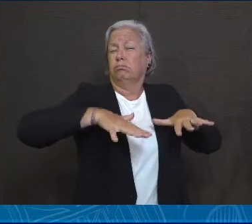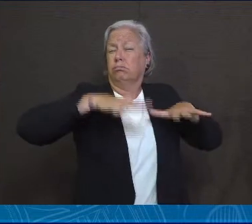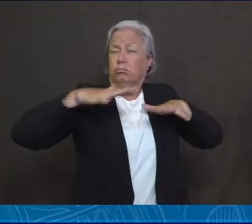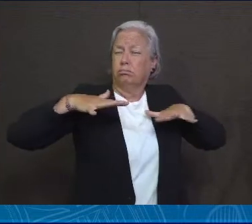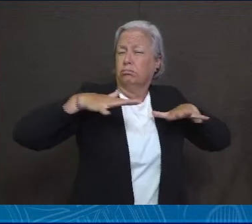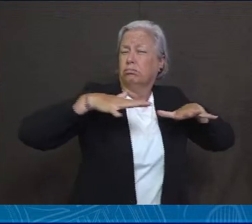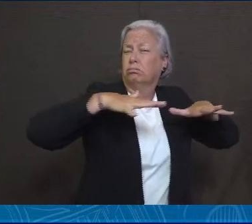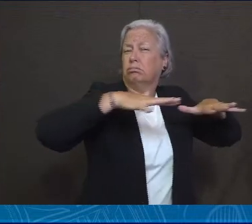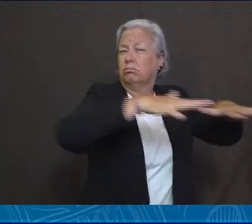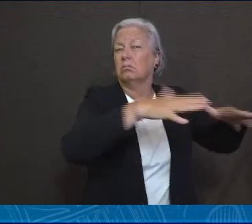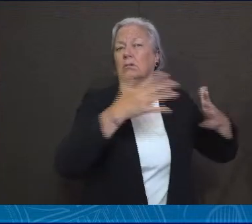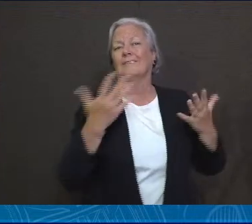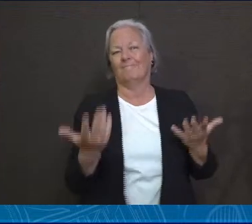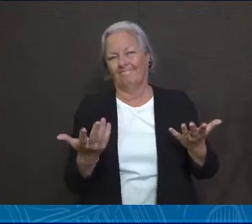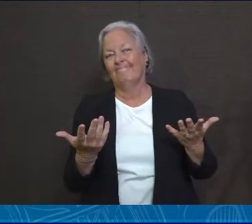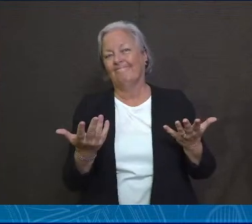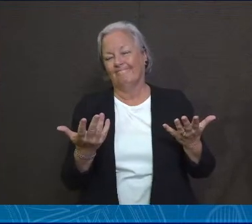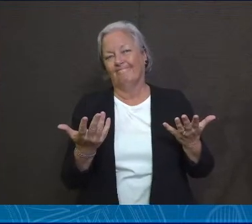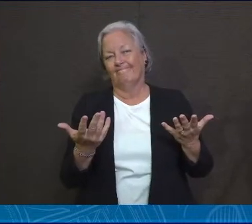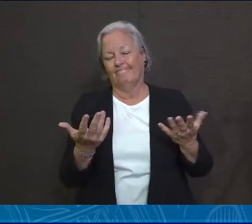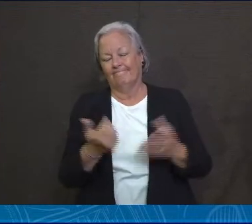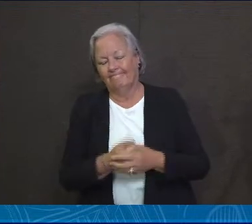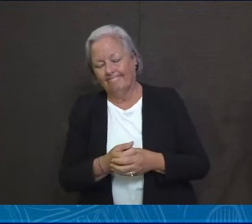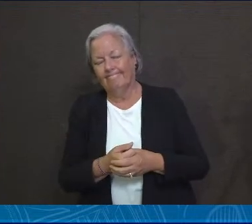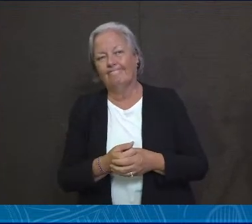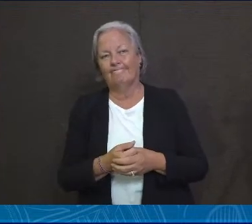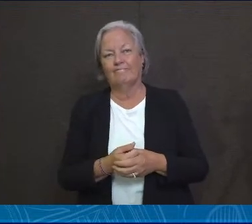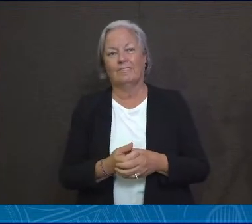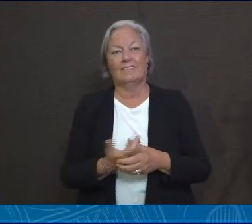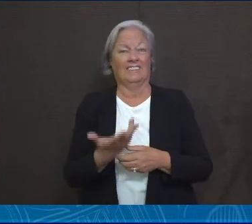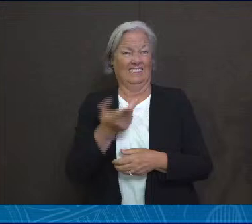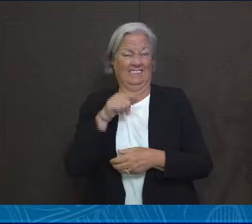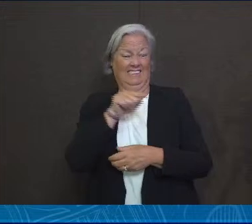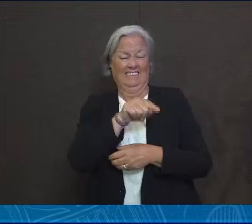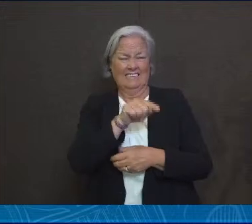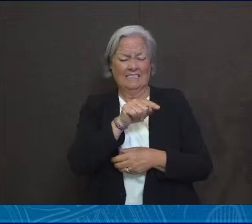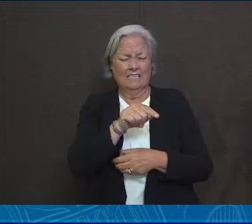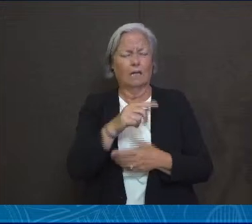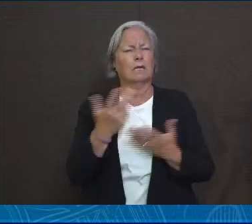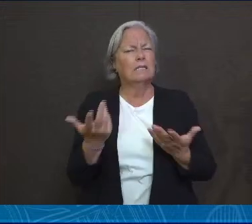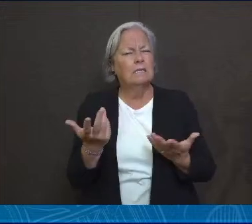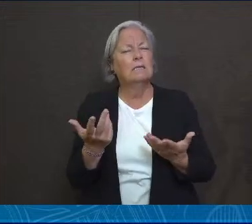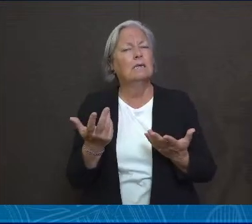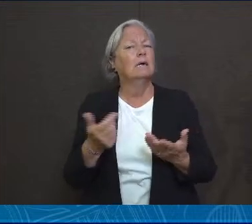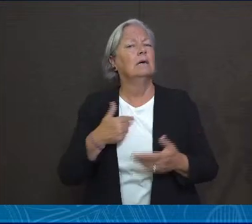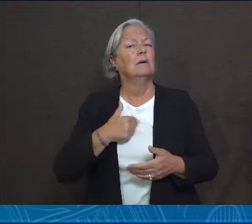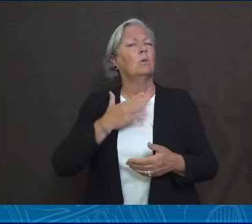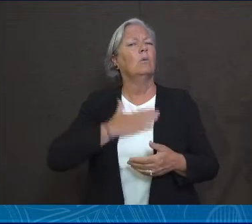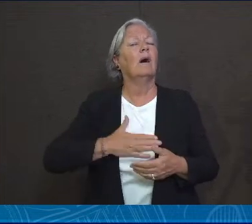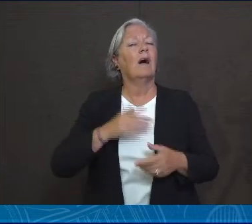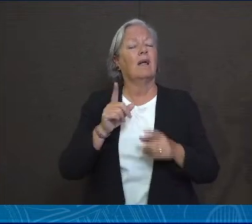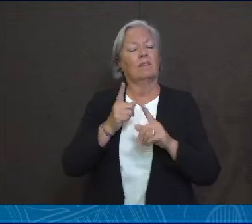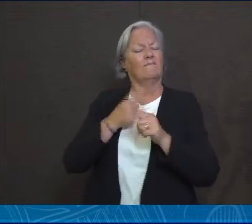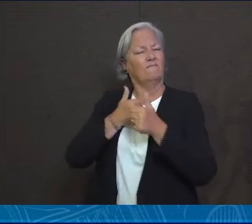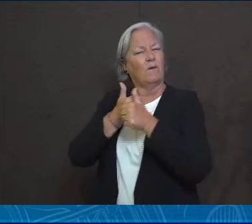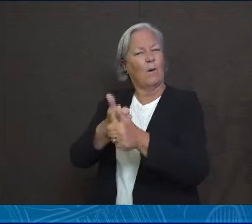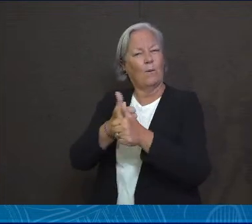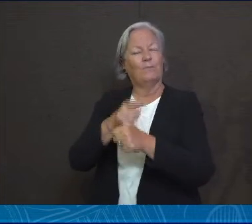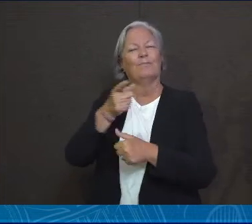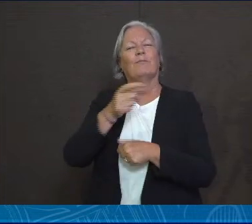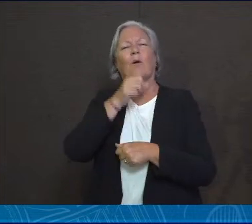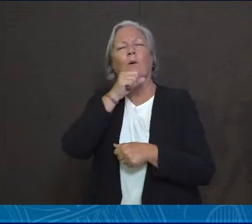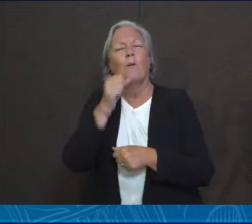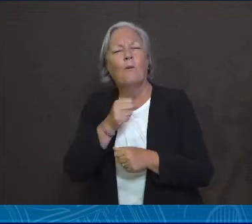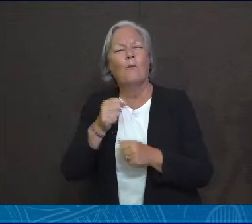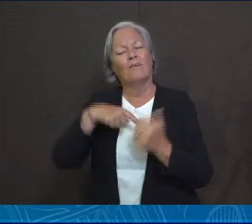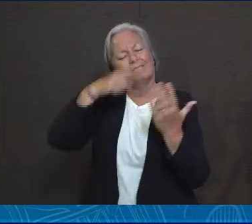Region, elsewhere in Luzon. And the frustration that we feel from why weren't we warned? But we were relying upon older models. And we need more